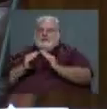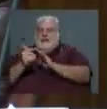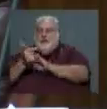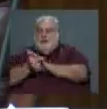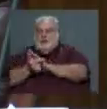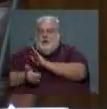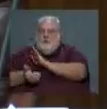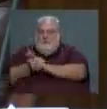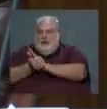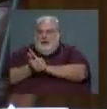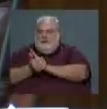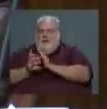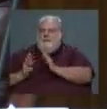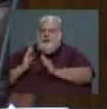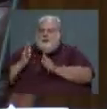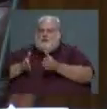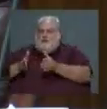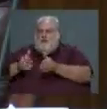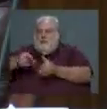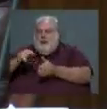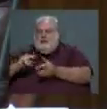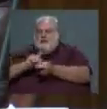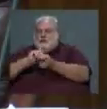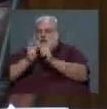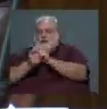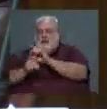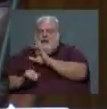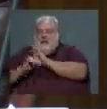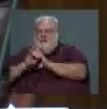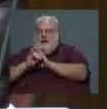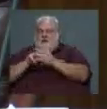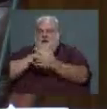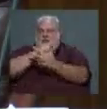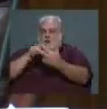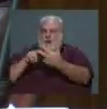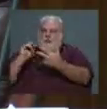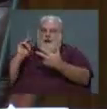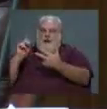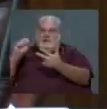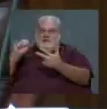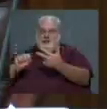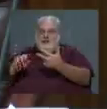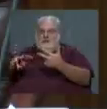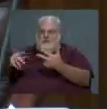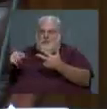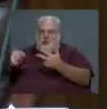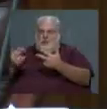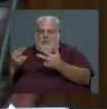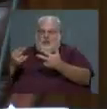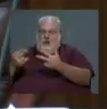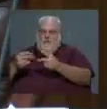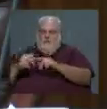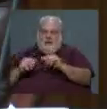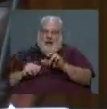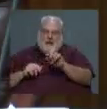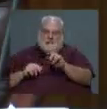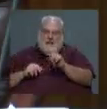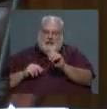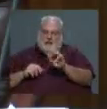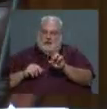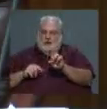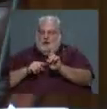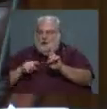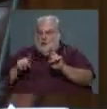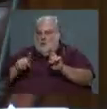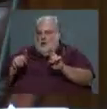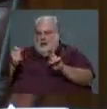to amend the master street plan to change the designation of three blocks of 4th Street south of Alexander Road from Alexander Road to Highway